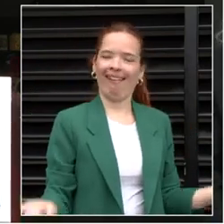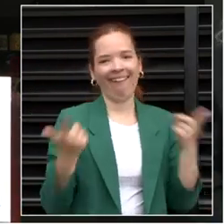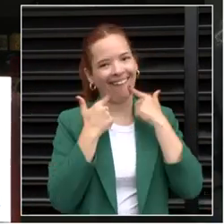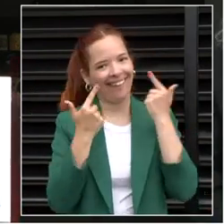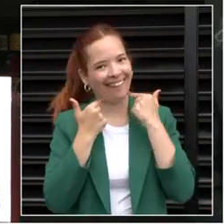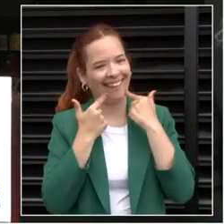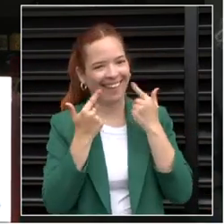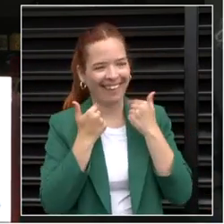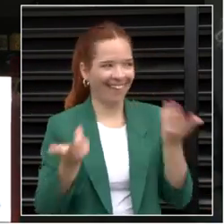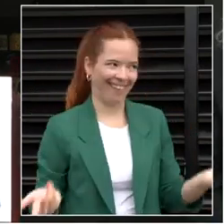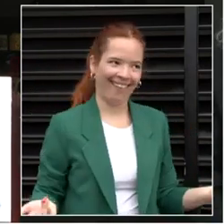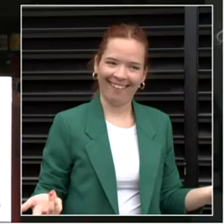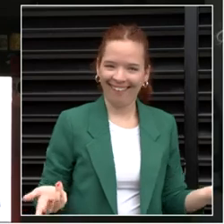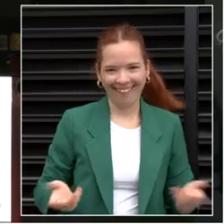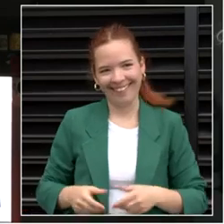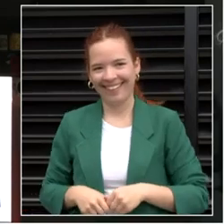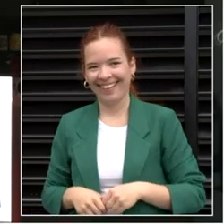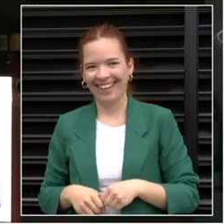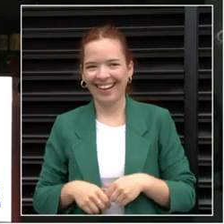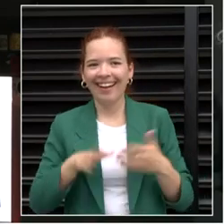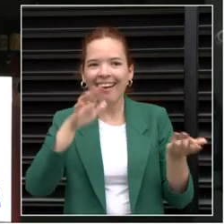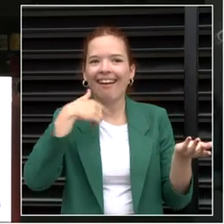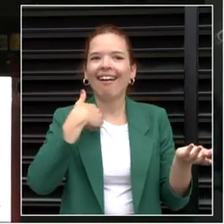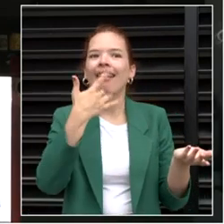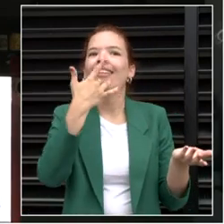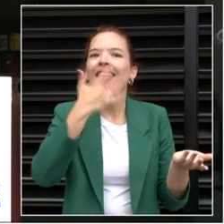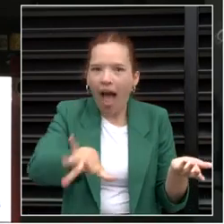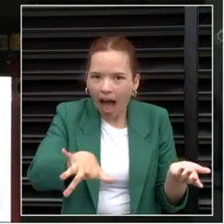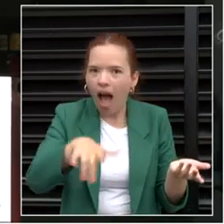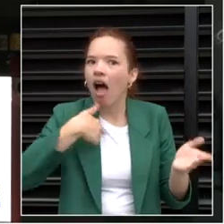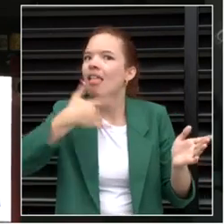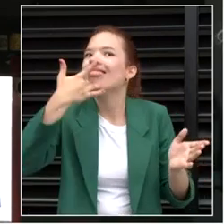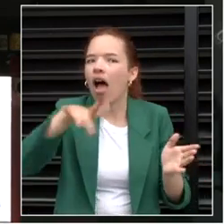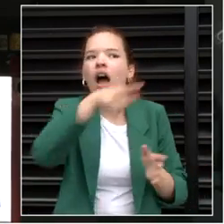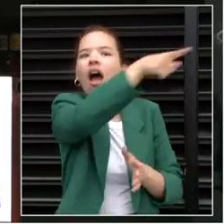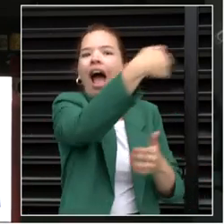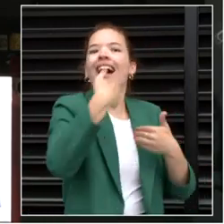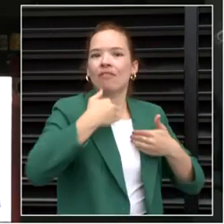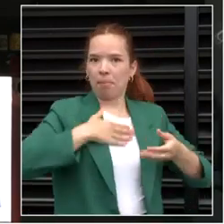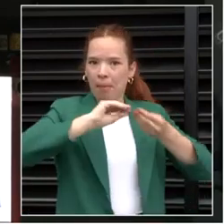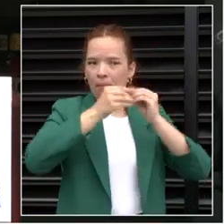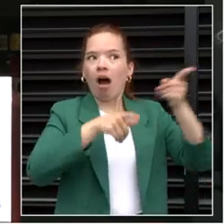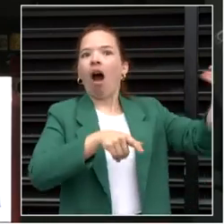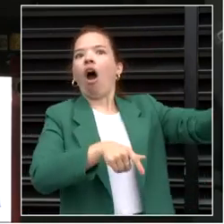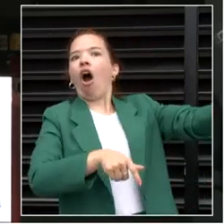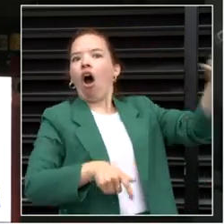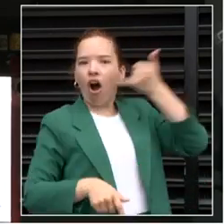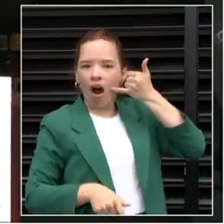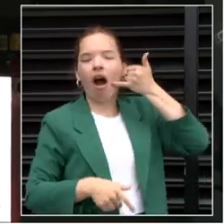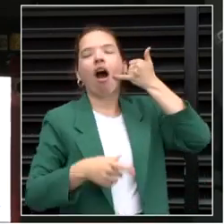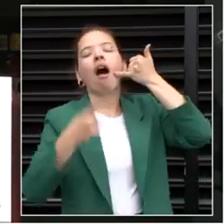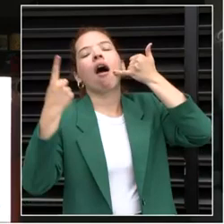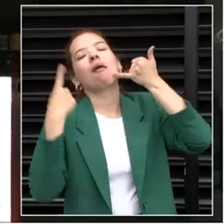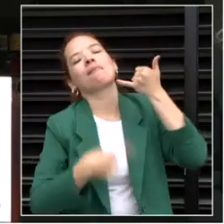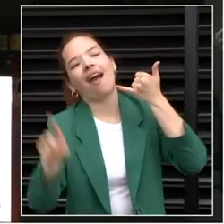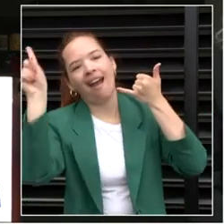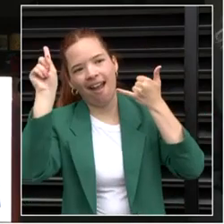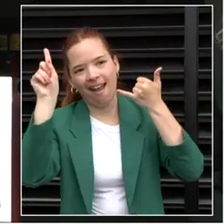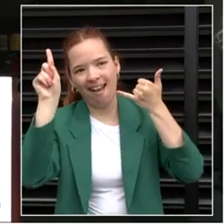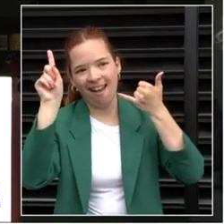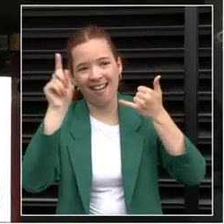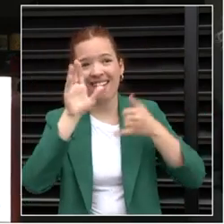open? I said, May 30. He said, all right, hold it for, and he named one of his other giant acts. I thought, well, that's